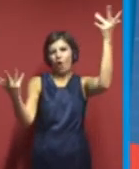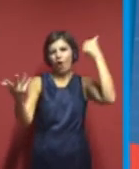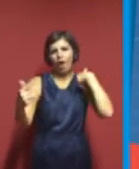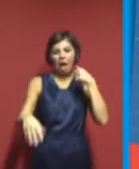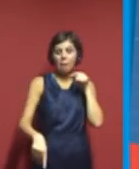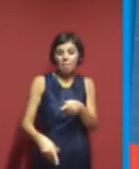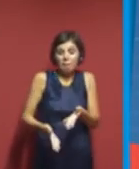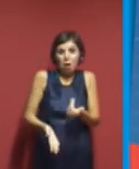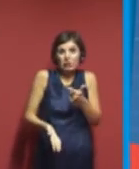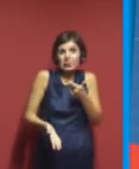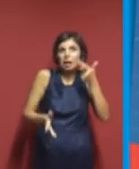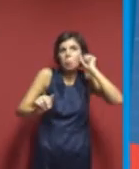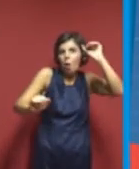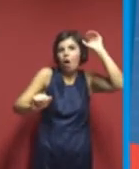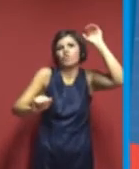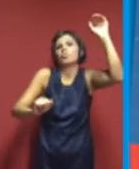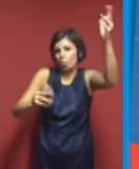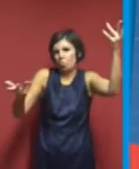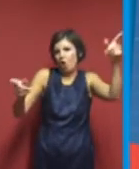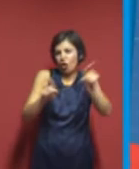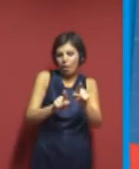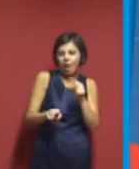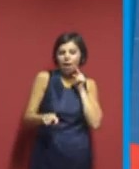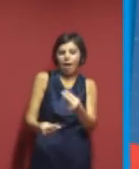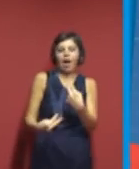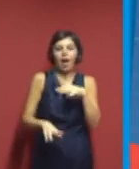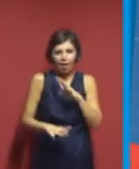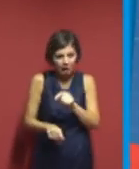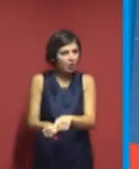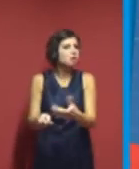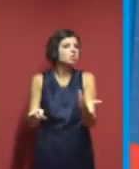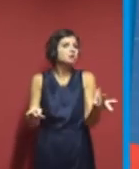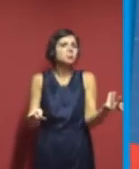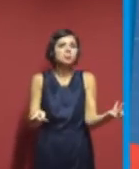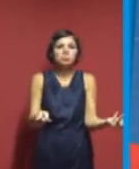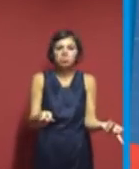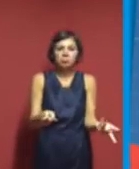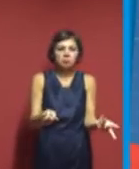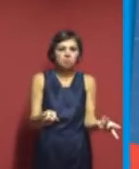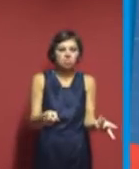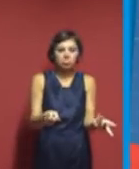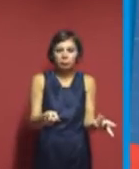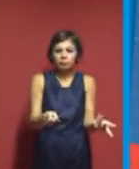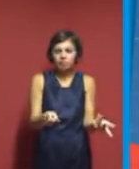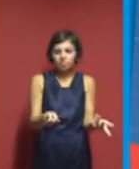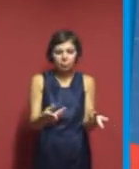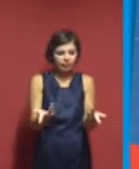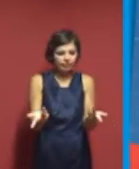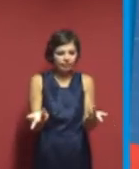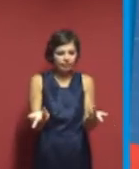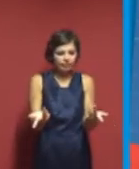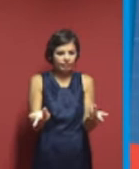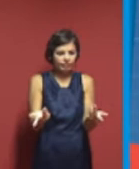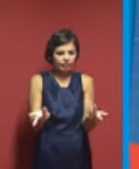using classical design skills in order to make unthinkable things seem thinkable or maybe